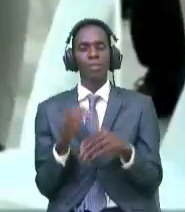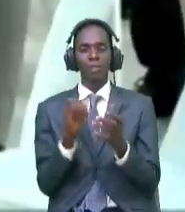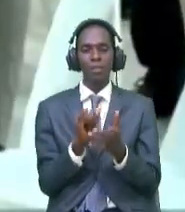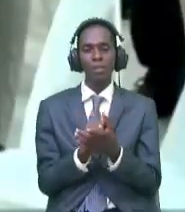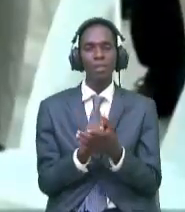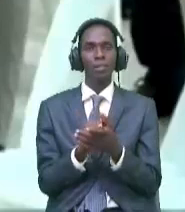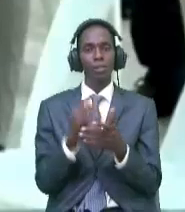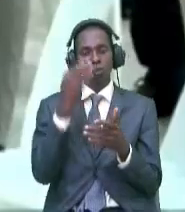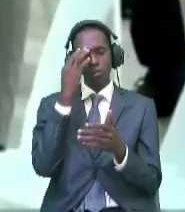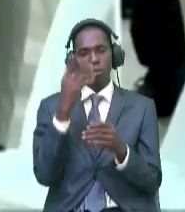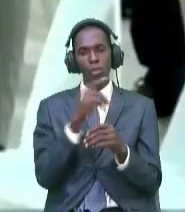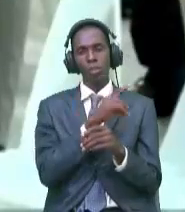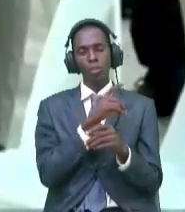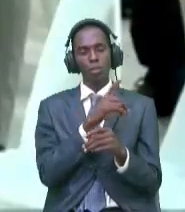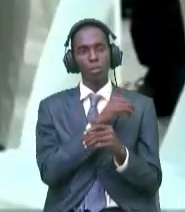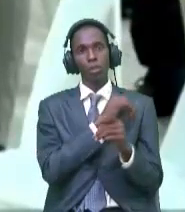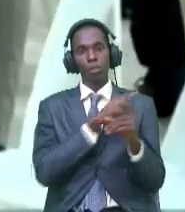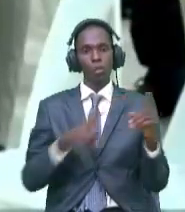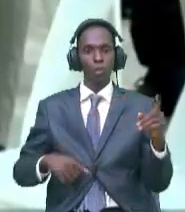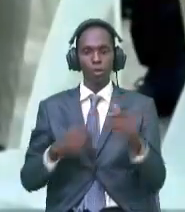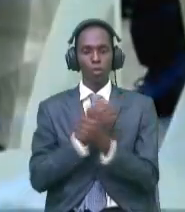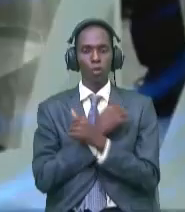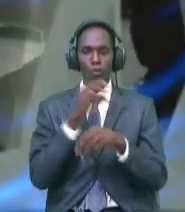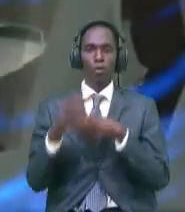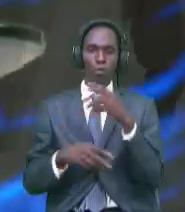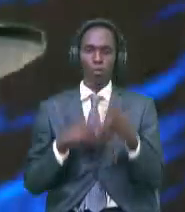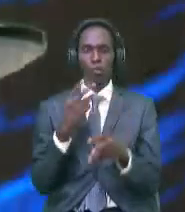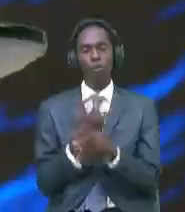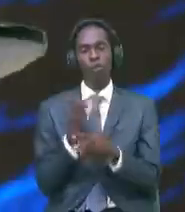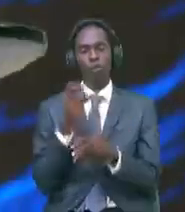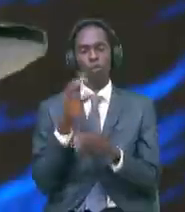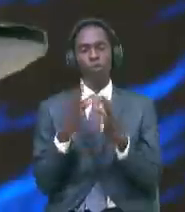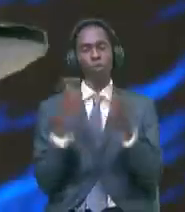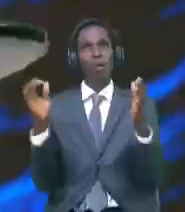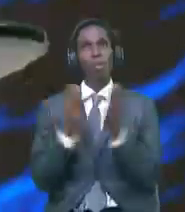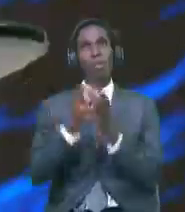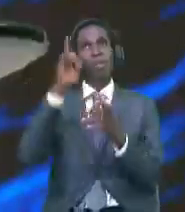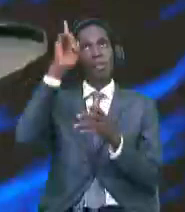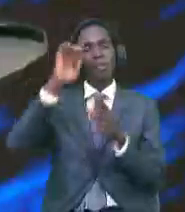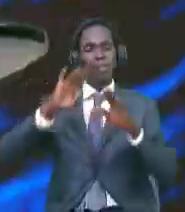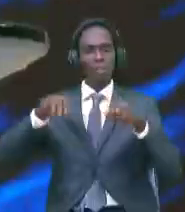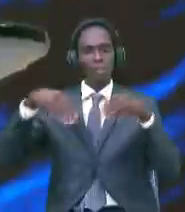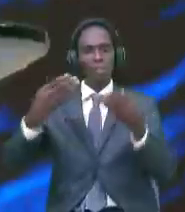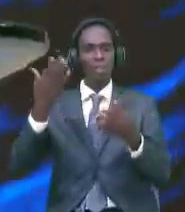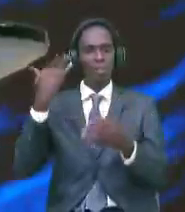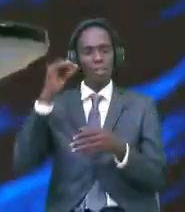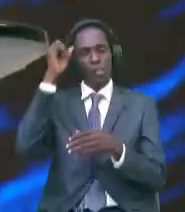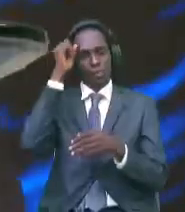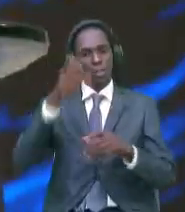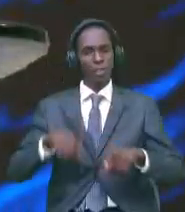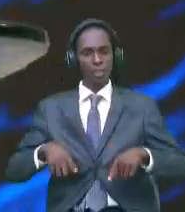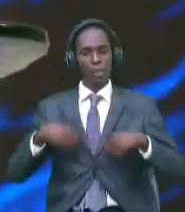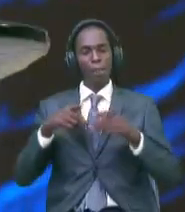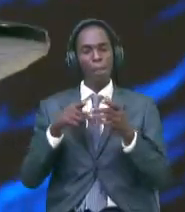he gave his life. And he shed his blood. He paid the utmost price for